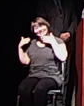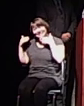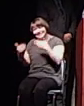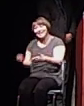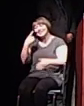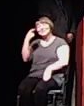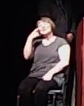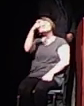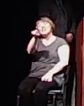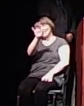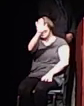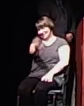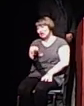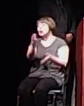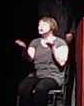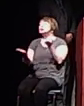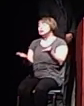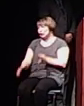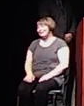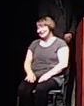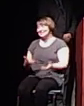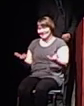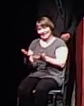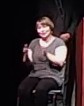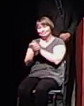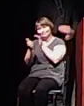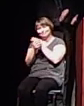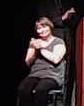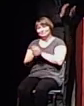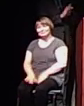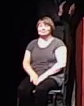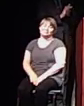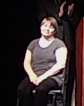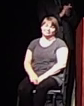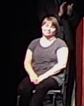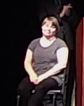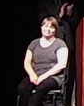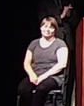Recognizing the outstanding service she provides in an ongoing way to our students.